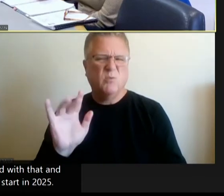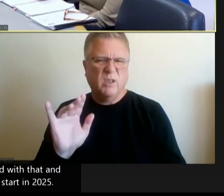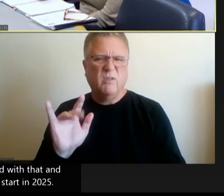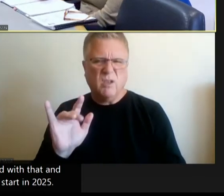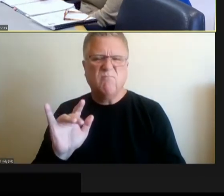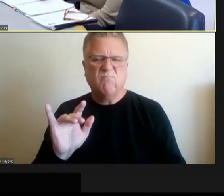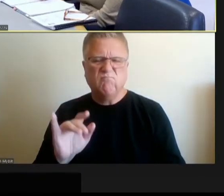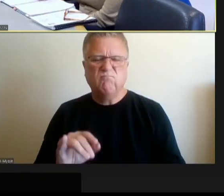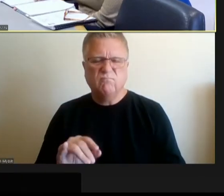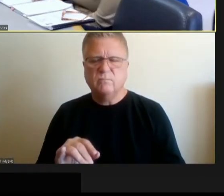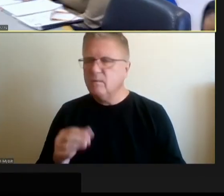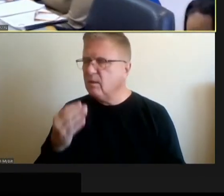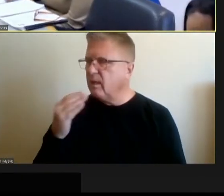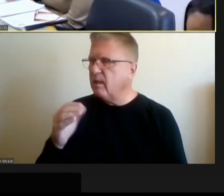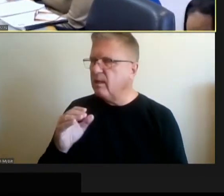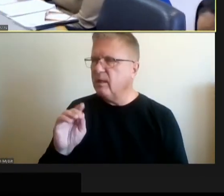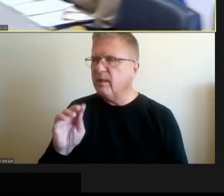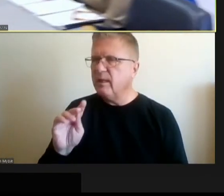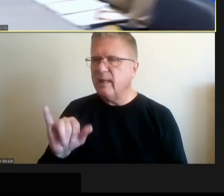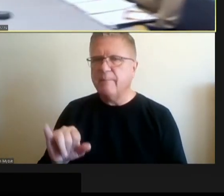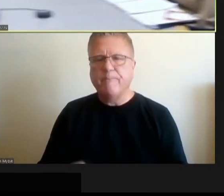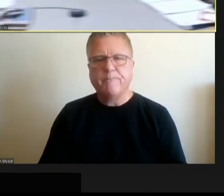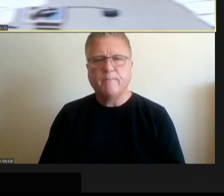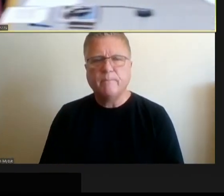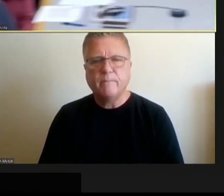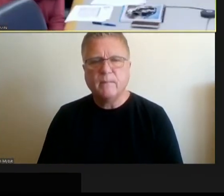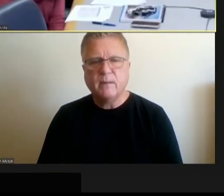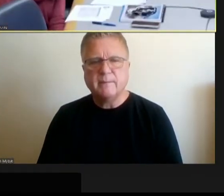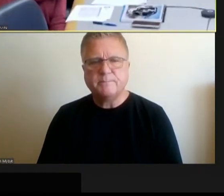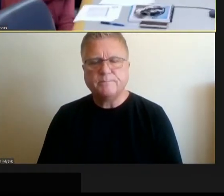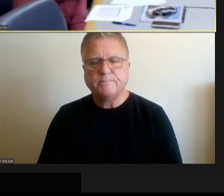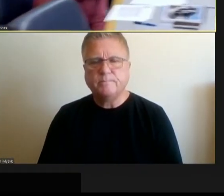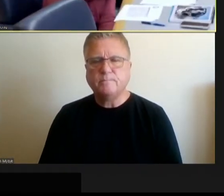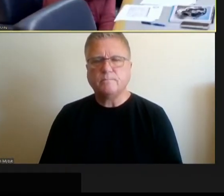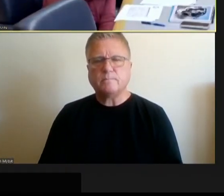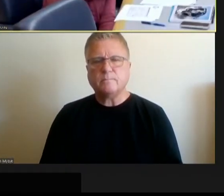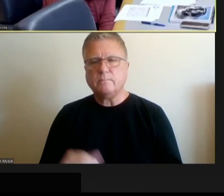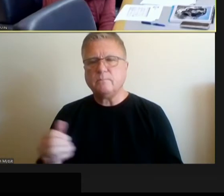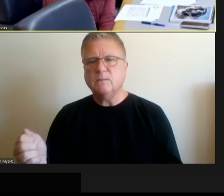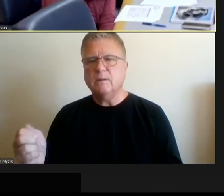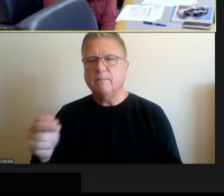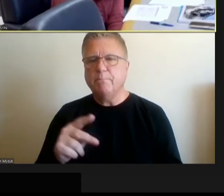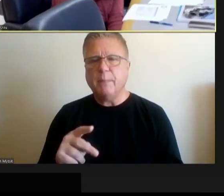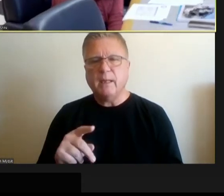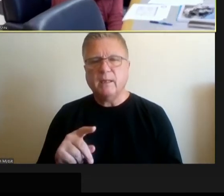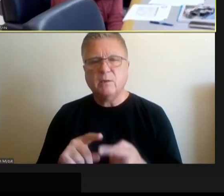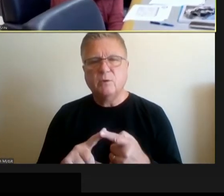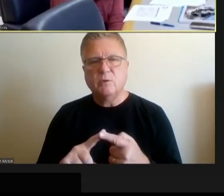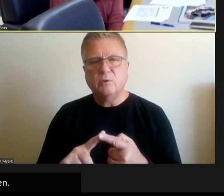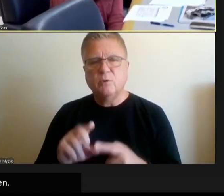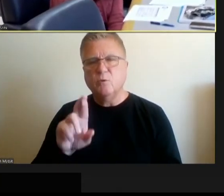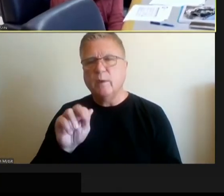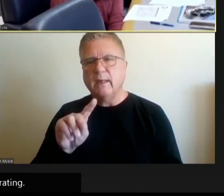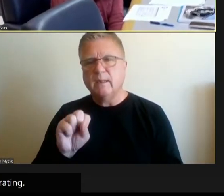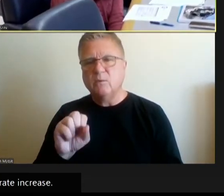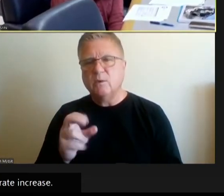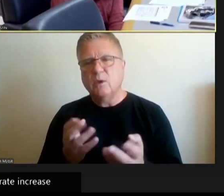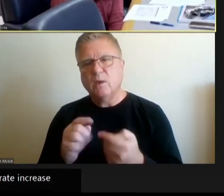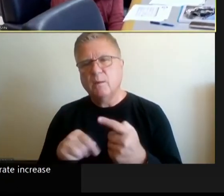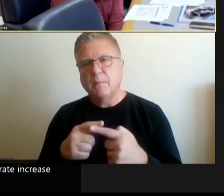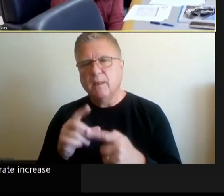2025. All right, thank you, Kim. Mm-hmm. So back to rates, we talked about a 7% rate increase